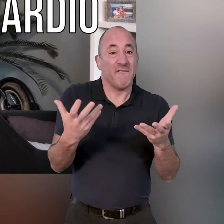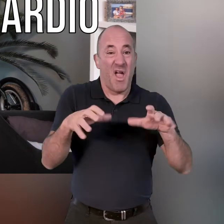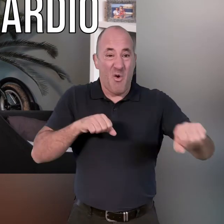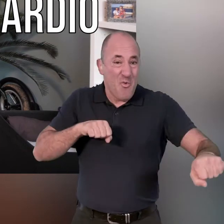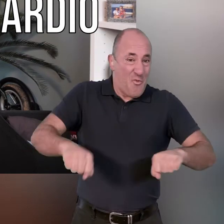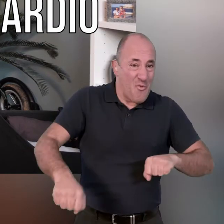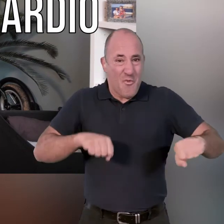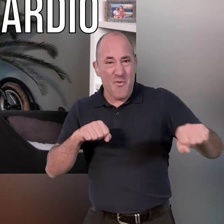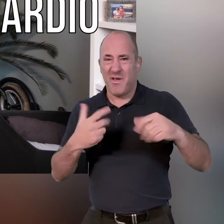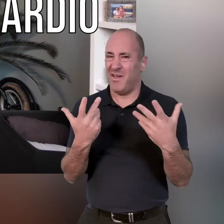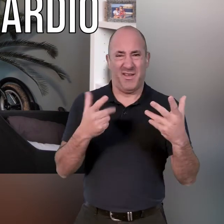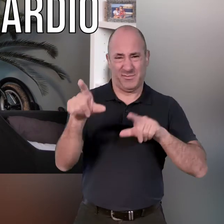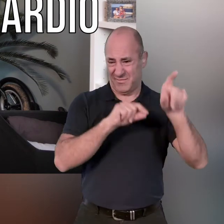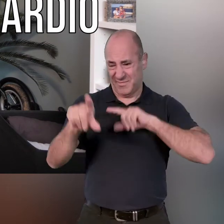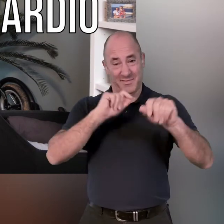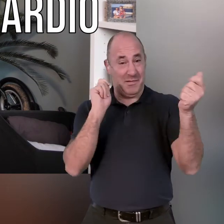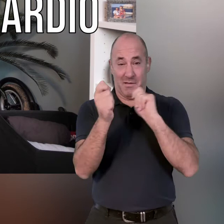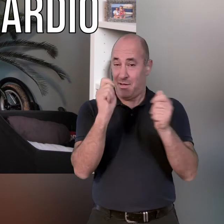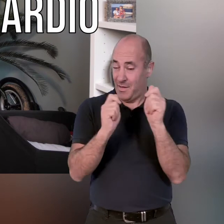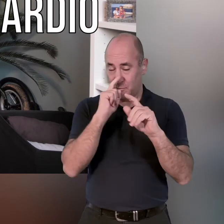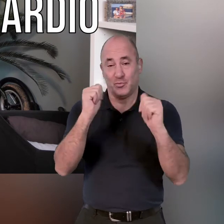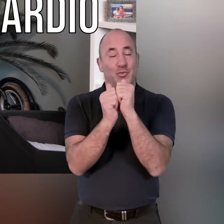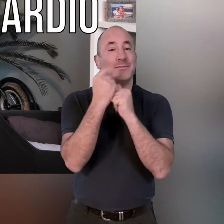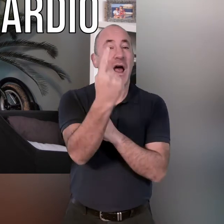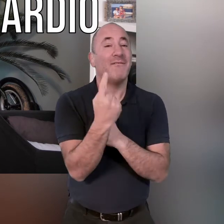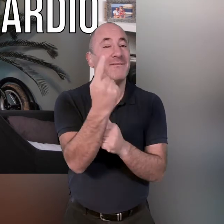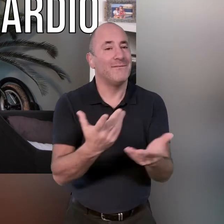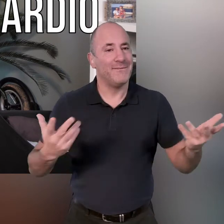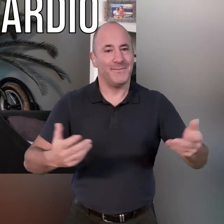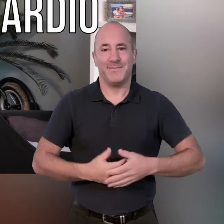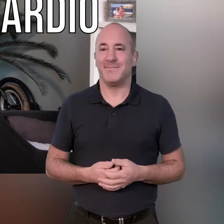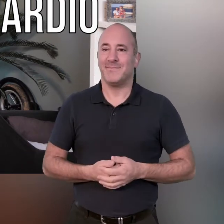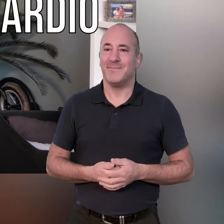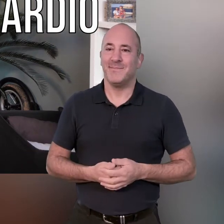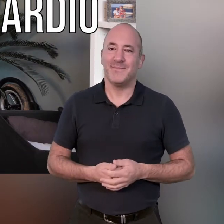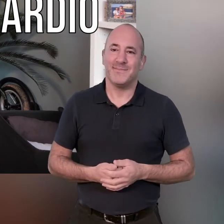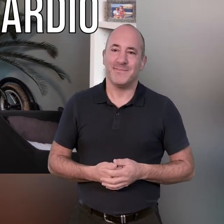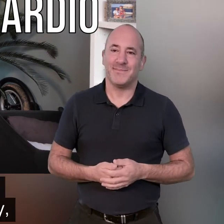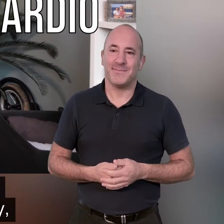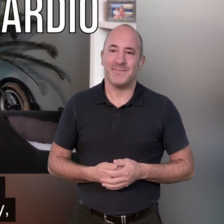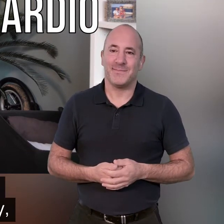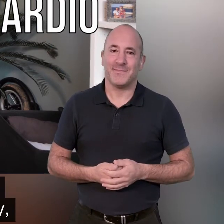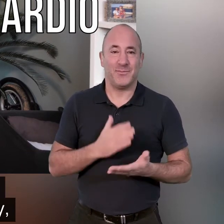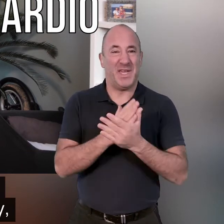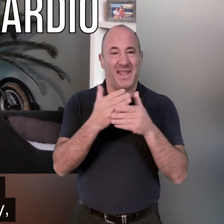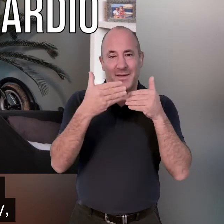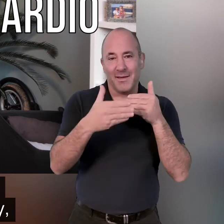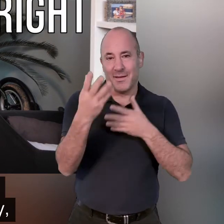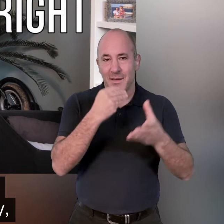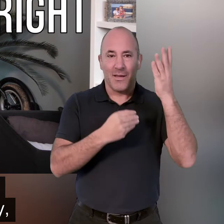can, there's so many different options there to make this tailored to what you want to do. And that comes with time, comes